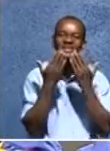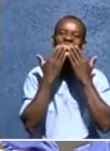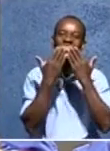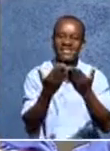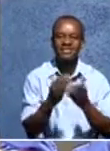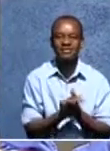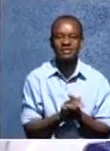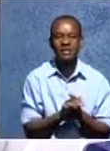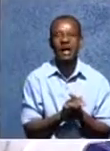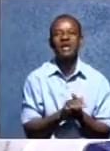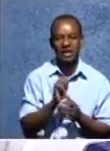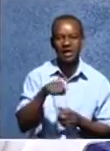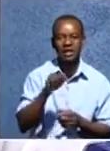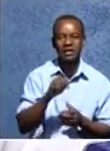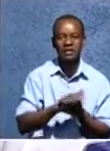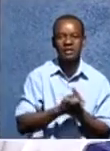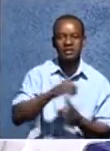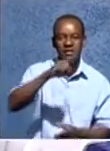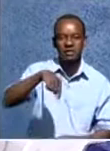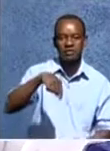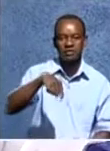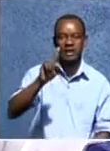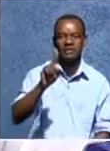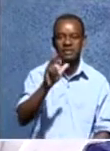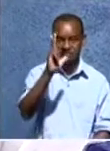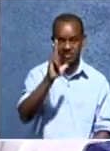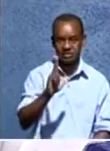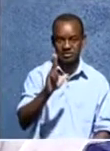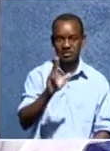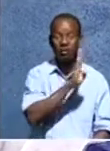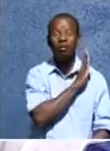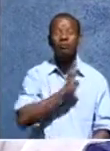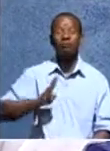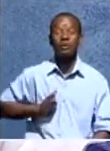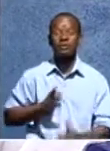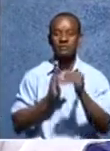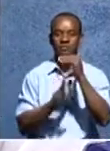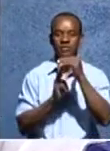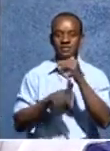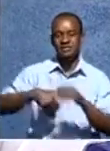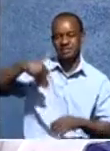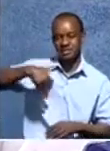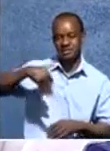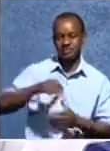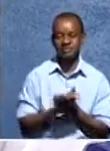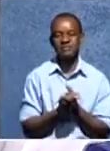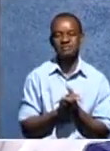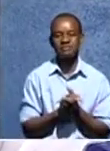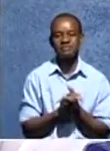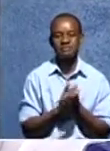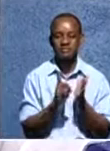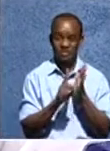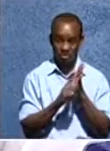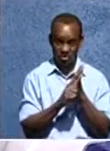He'll respond to you right now. Would be the Namibia Tourism Board. We do have, it's by law, it's prescribed by law. Yes. So there